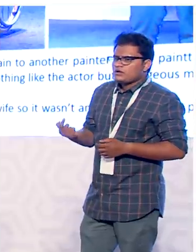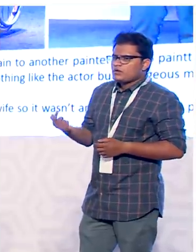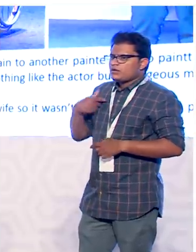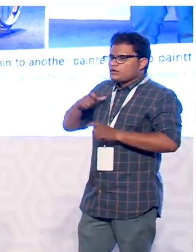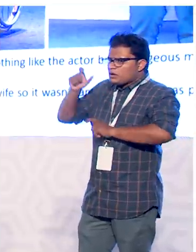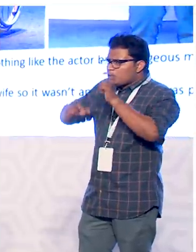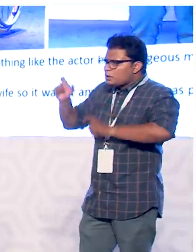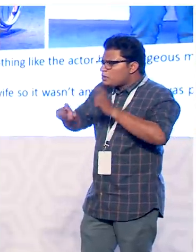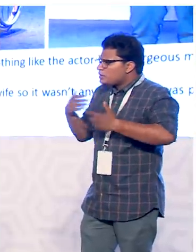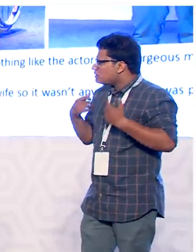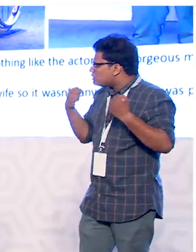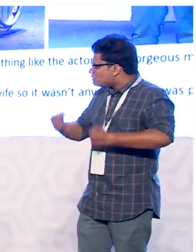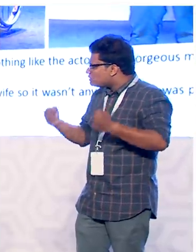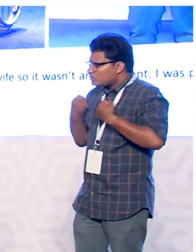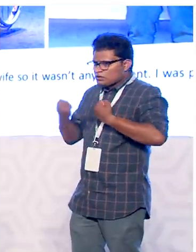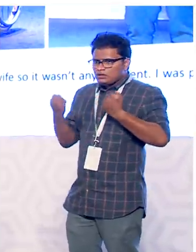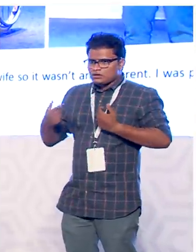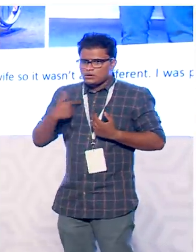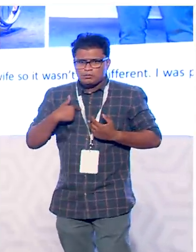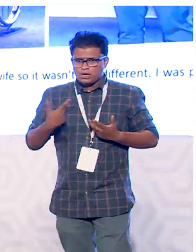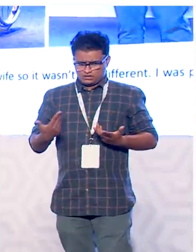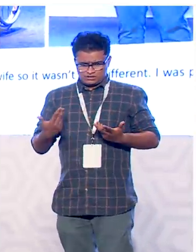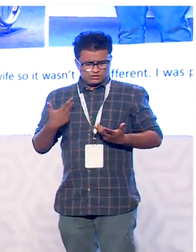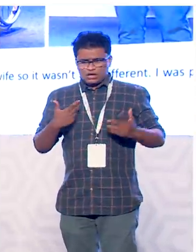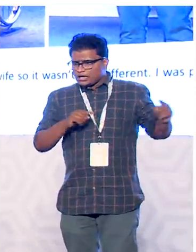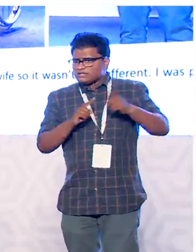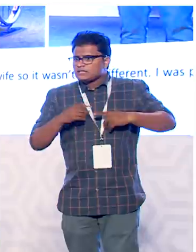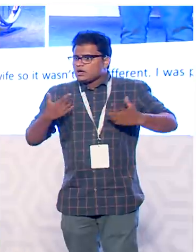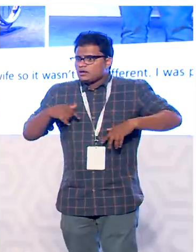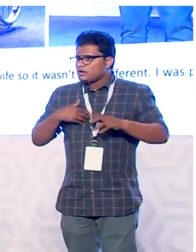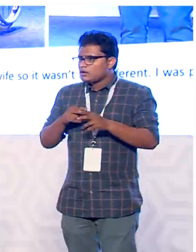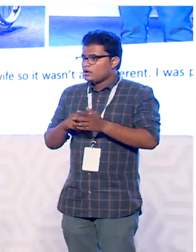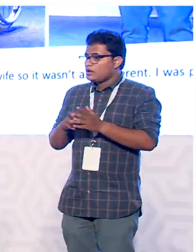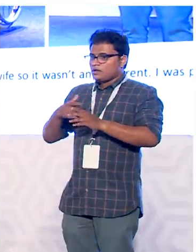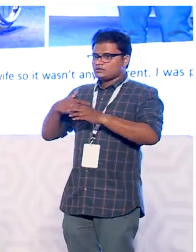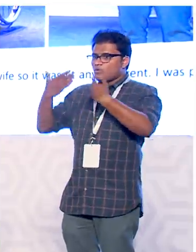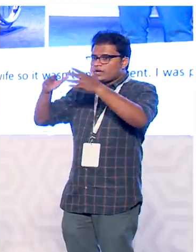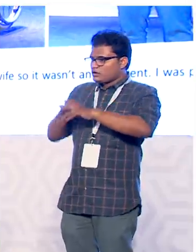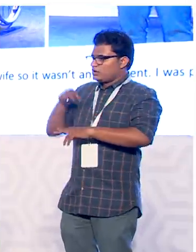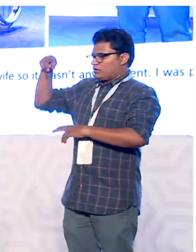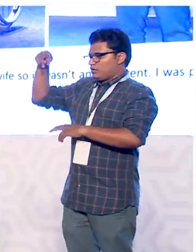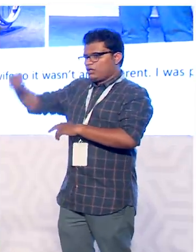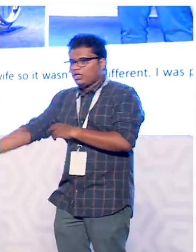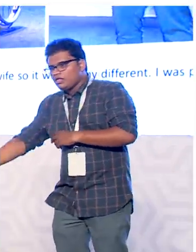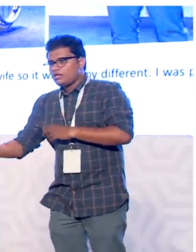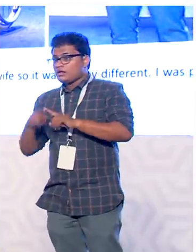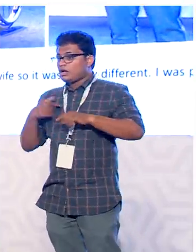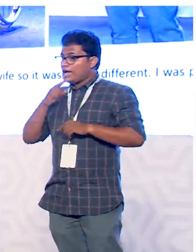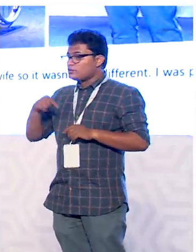people tried to stop her from filing my case at the right time, but she jumped out of the window and filed it. And she said, I